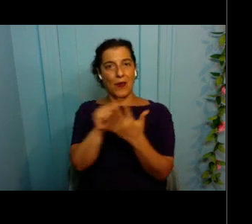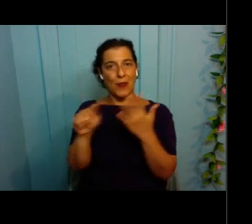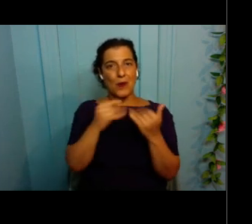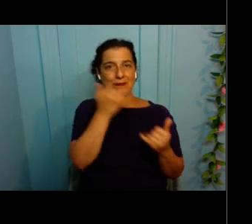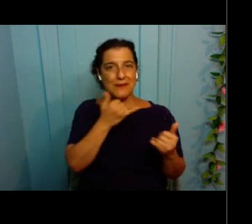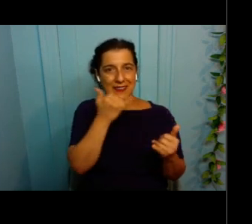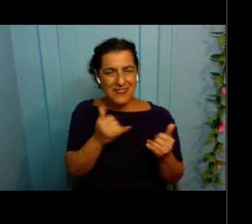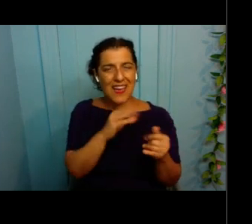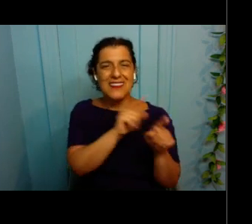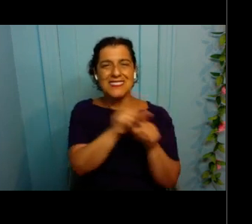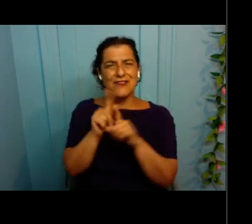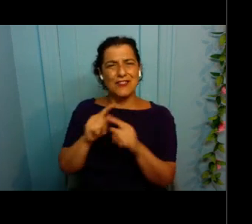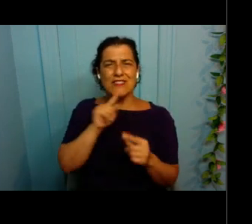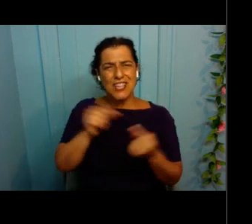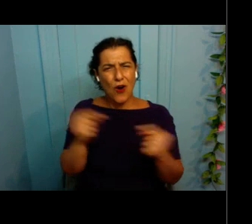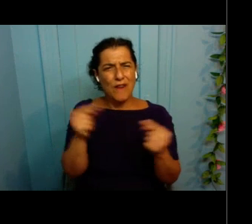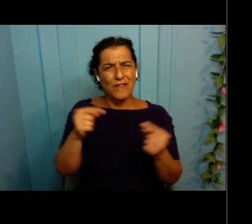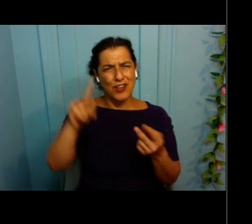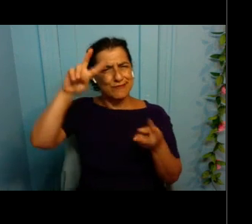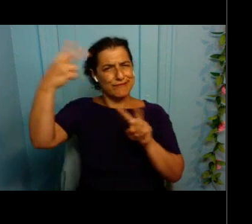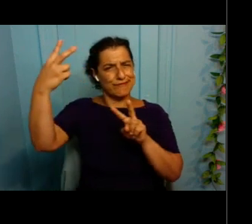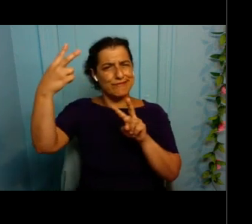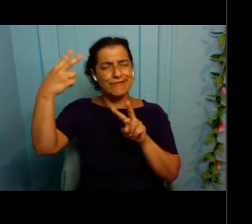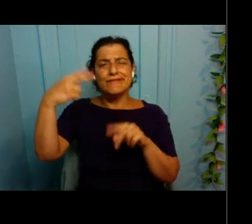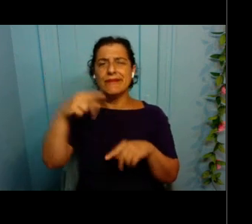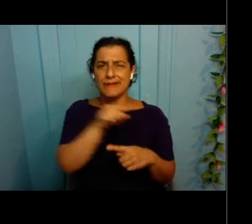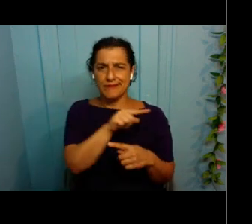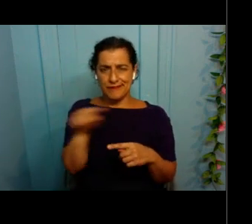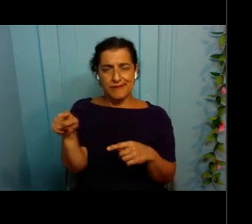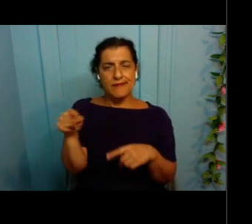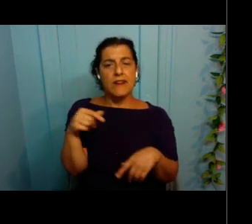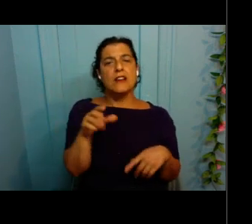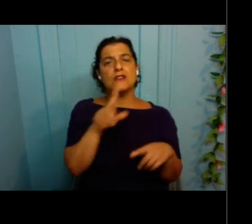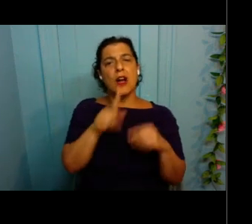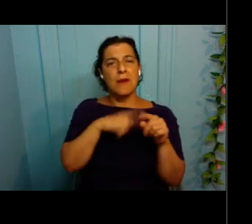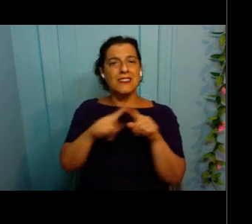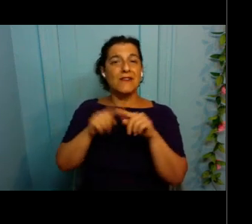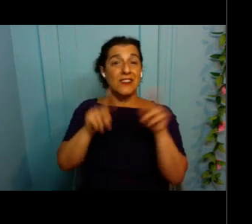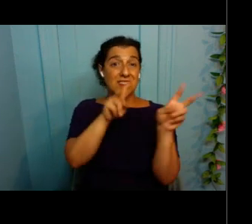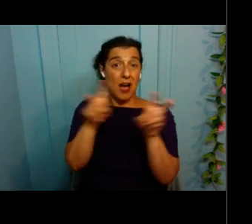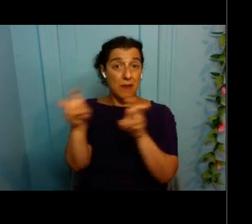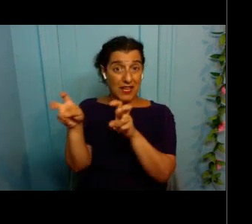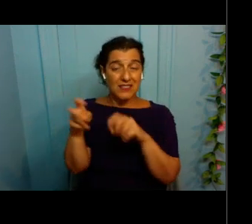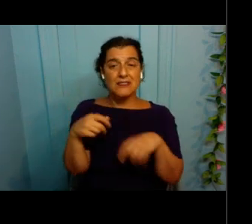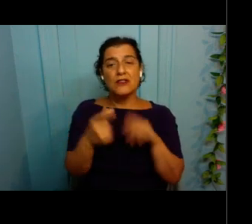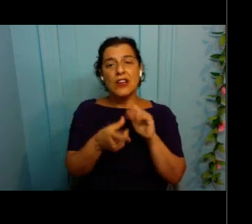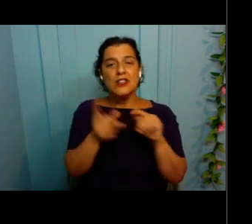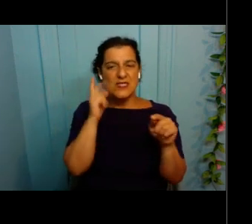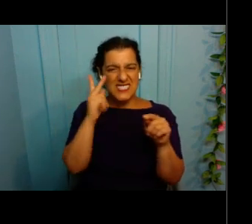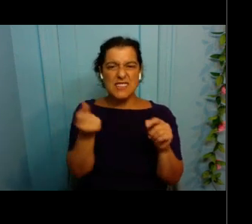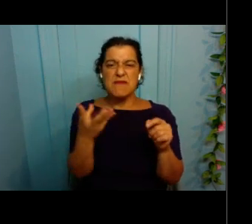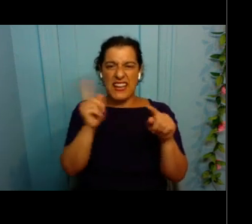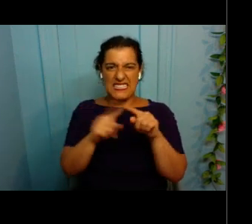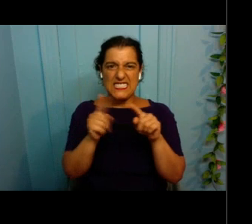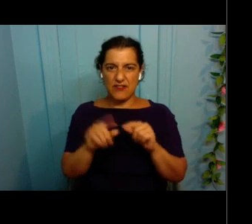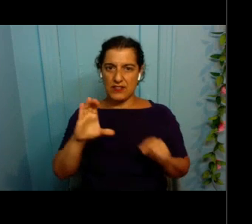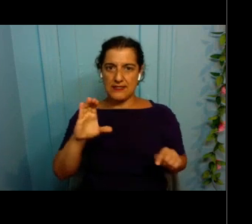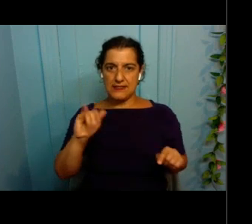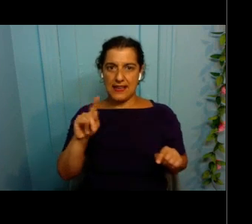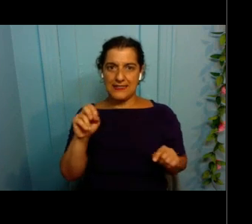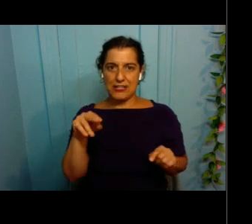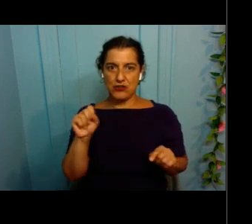courses around. And so first I'm going to talk about some topics. I'm just going to go over the topics. You'll see a lot of citations underneath. That's more